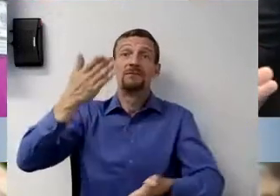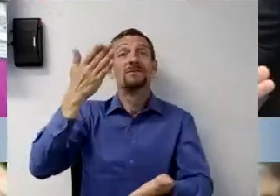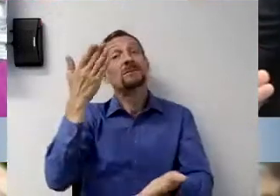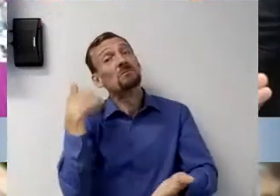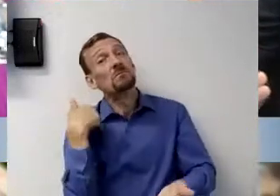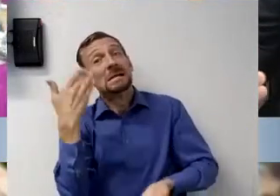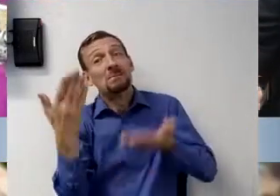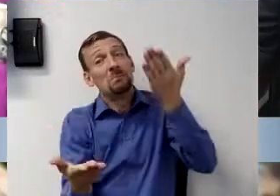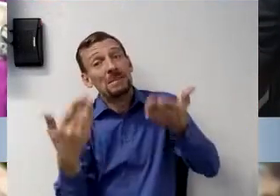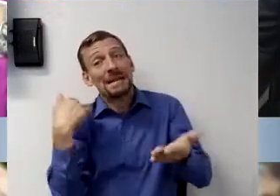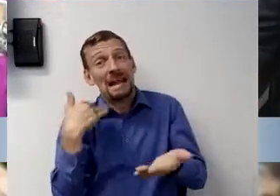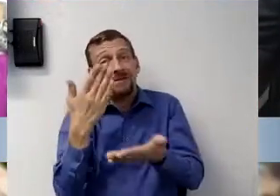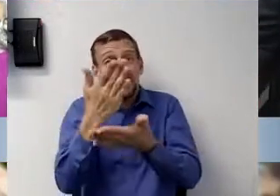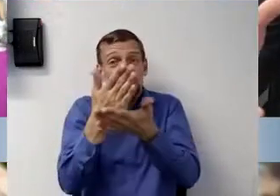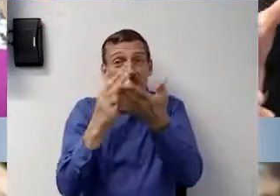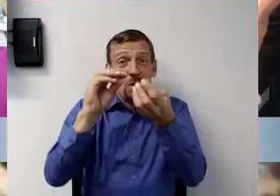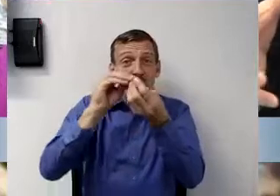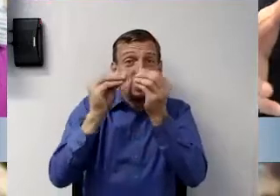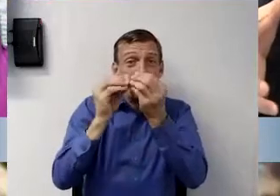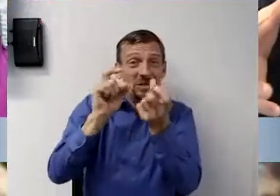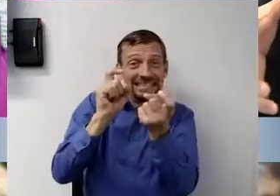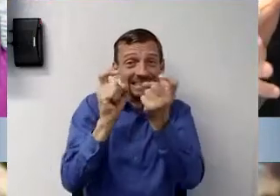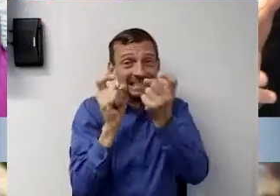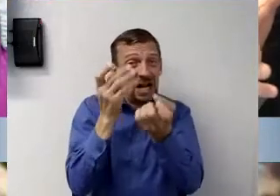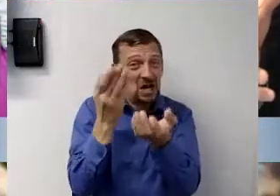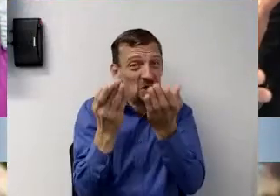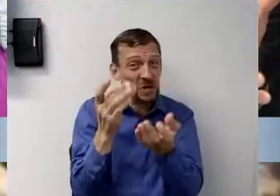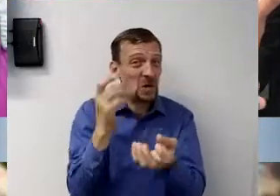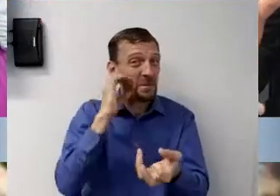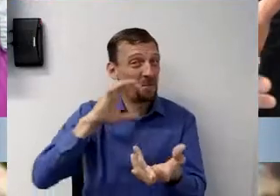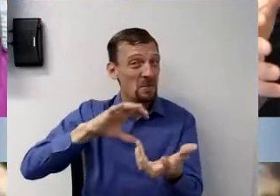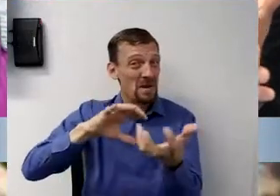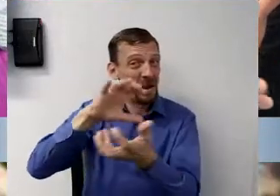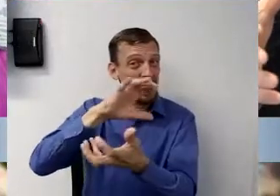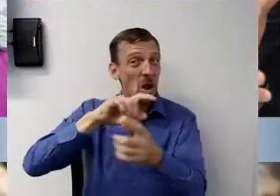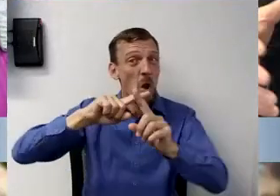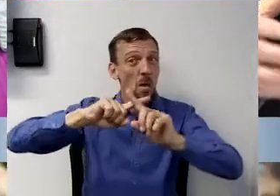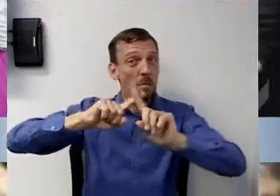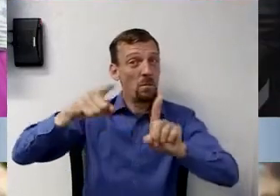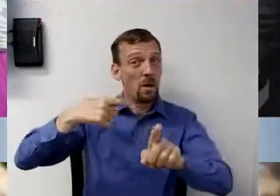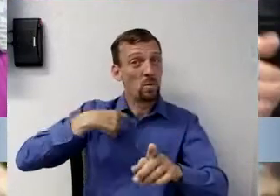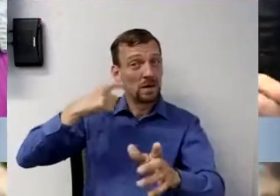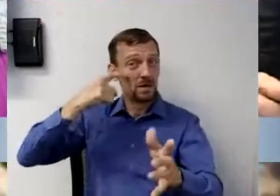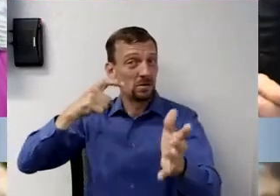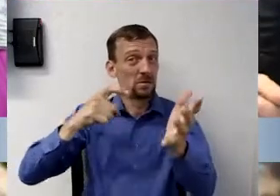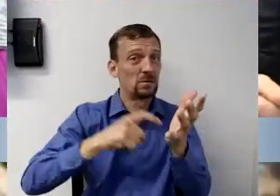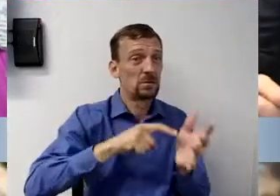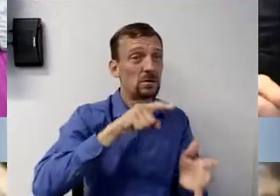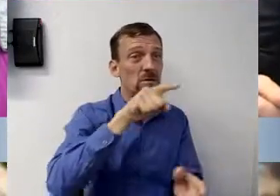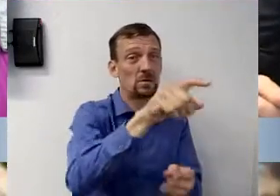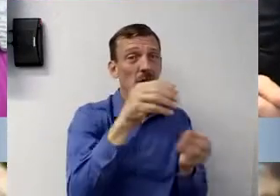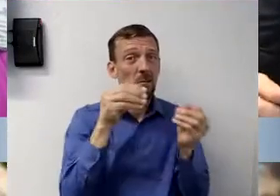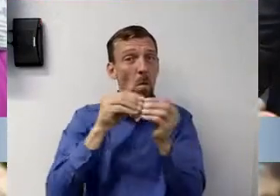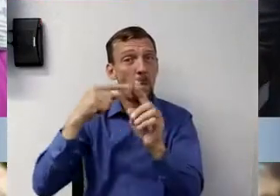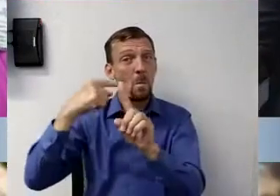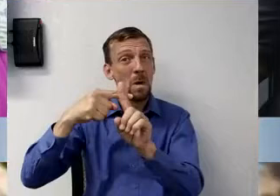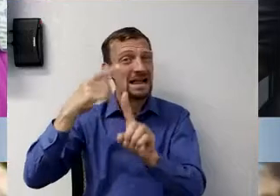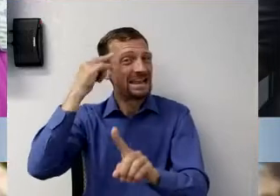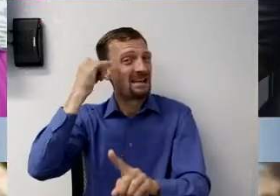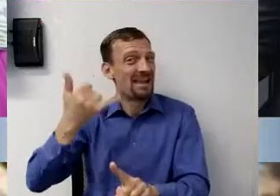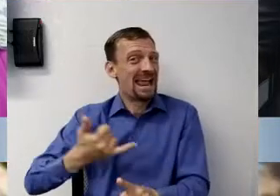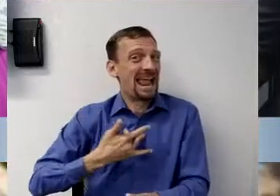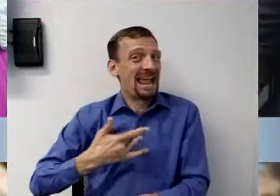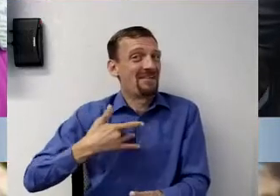an 11%, because we tend to, again, focus on those that are symptomatic, more likely to be positive, where